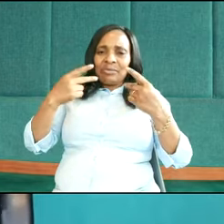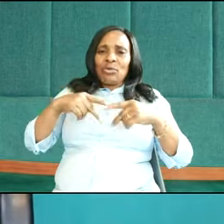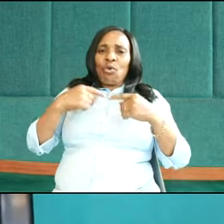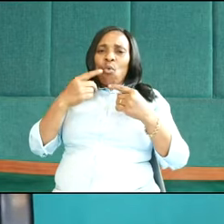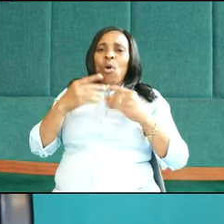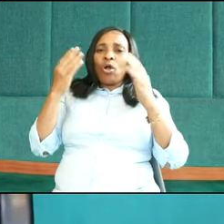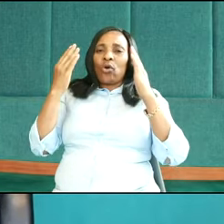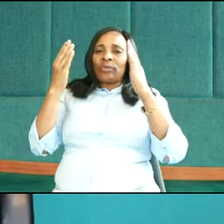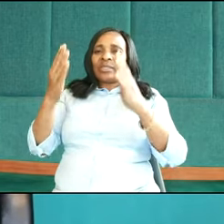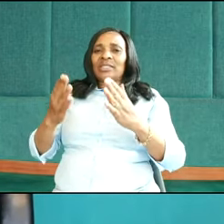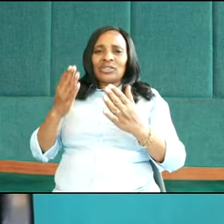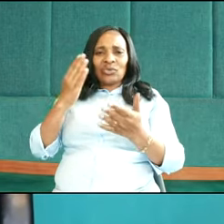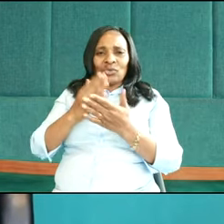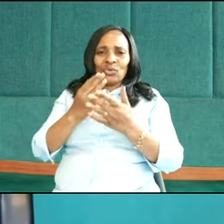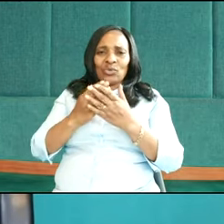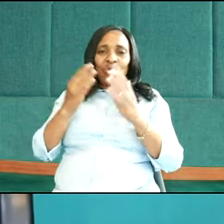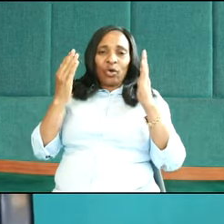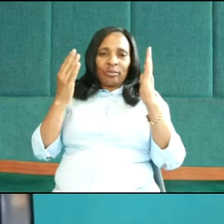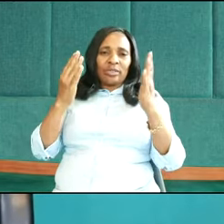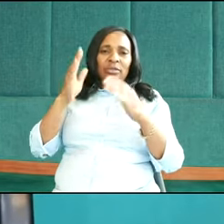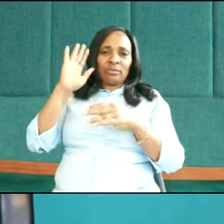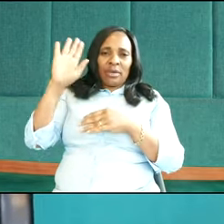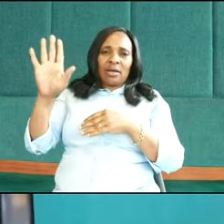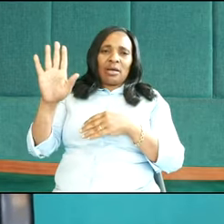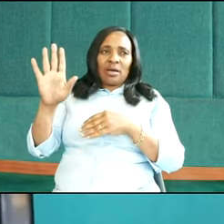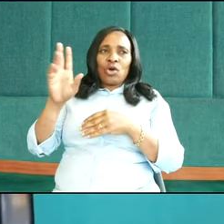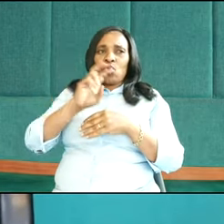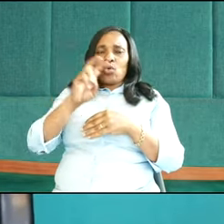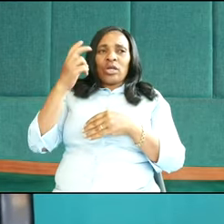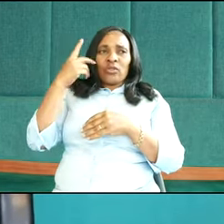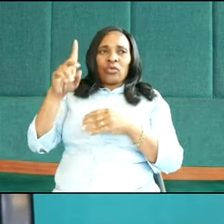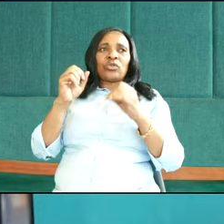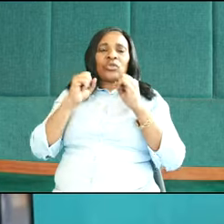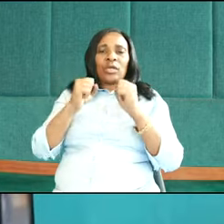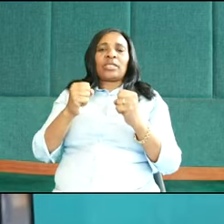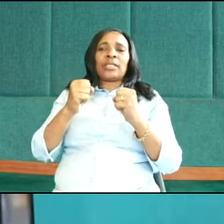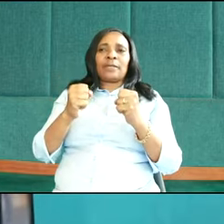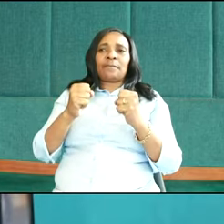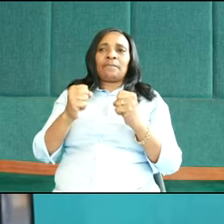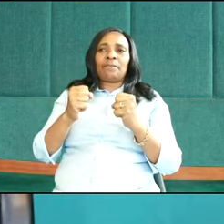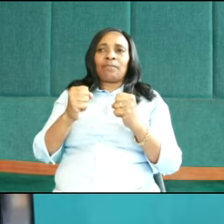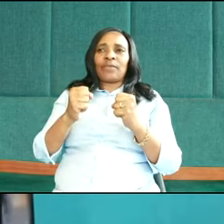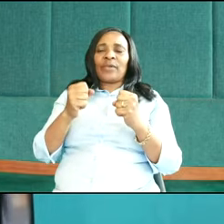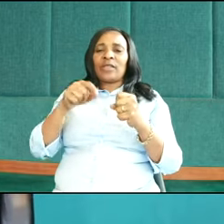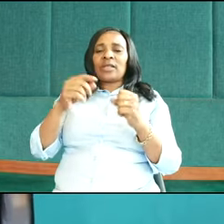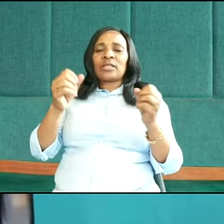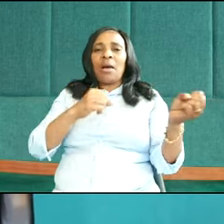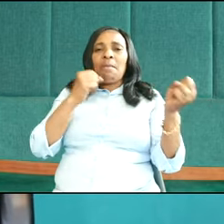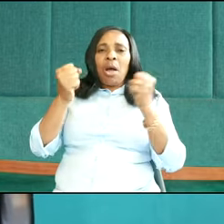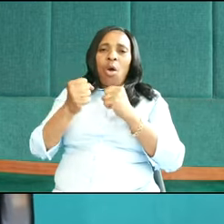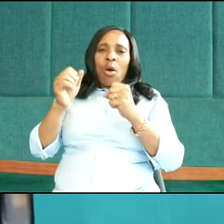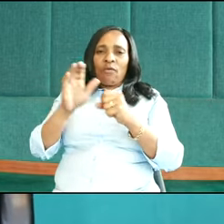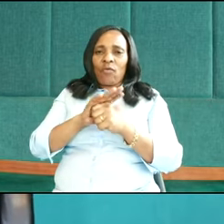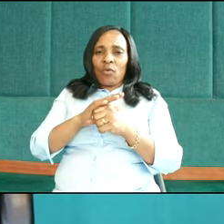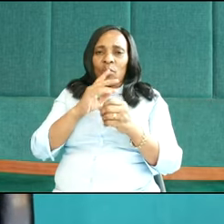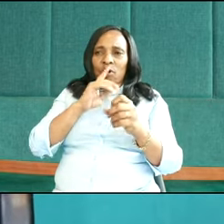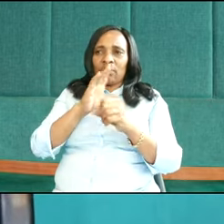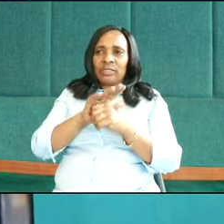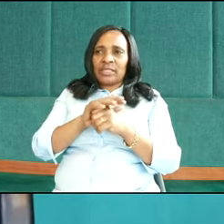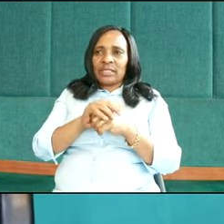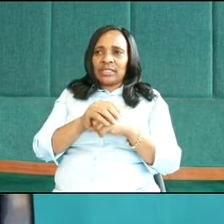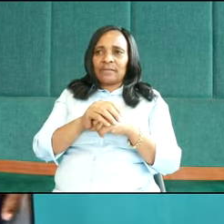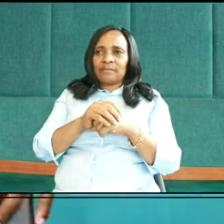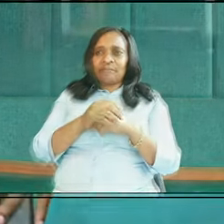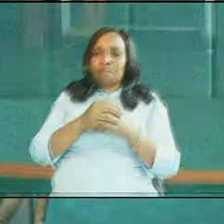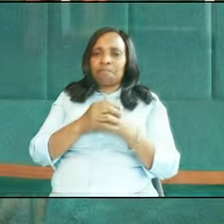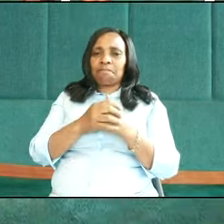him, who are really committed to him, and he's looking to strengthen them, right? And that's a powerful promise.